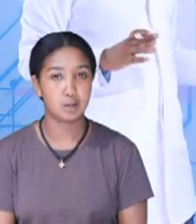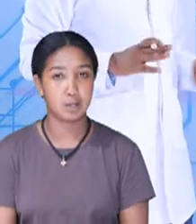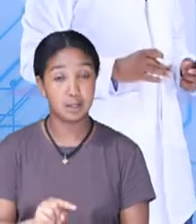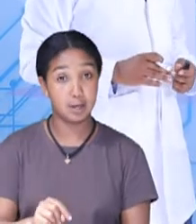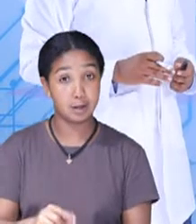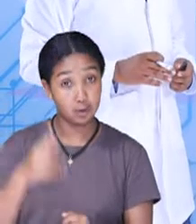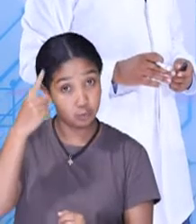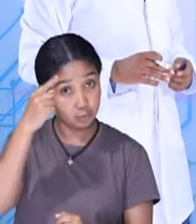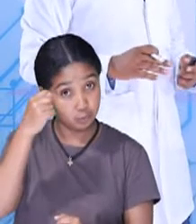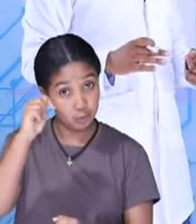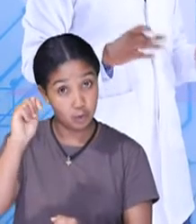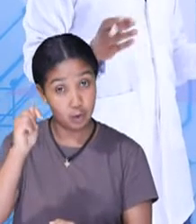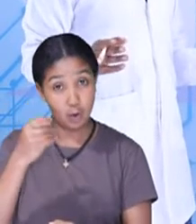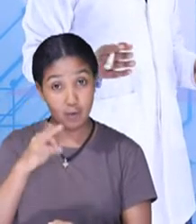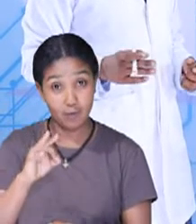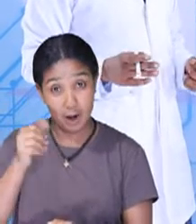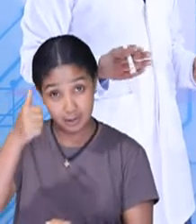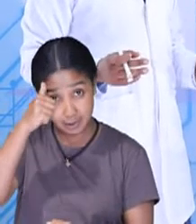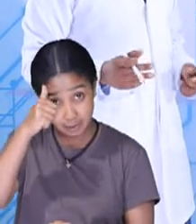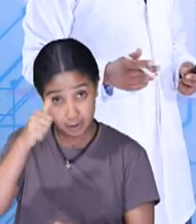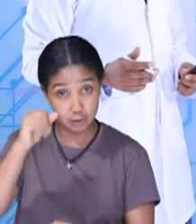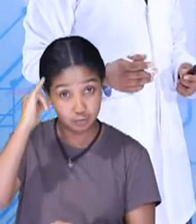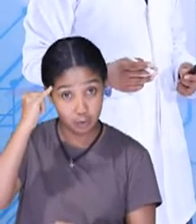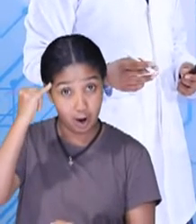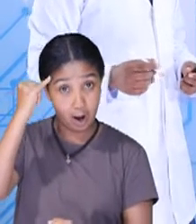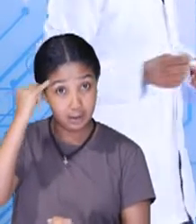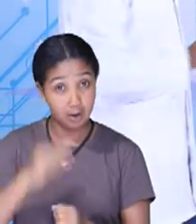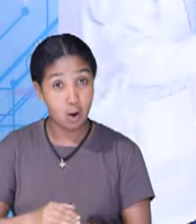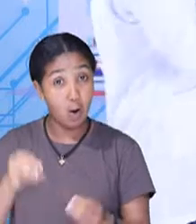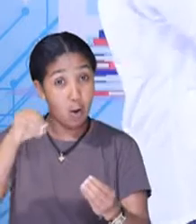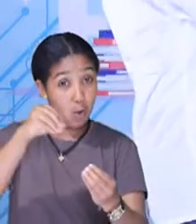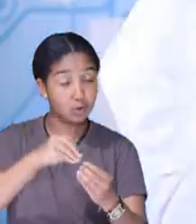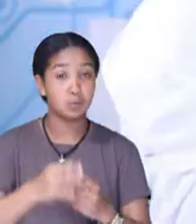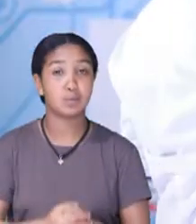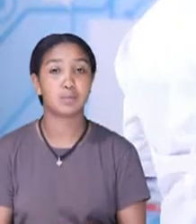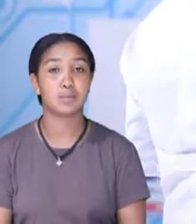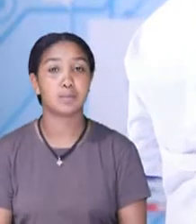The theory of Alexander Oparin and John Haldane, also